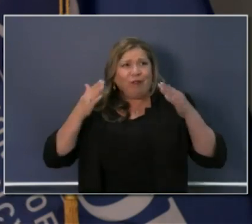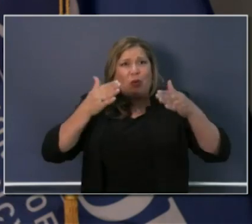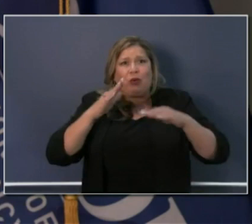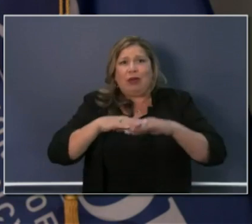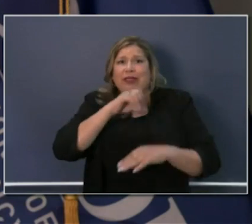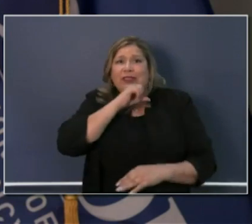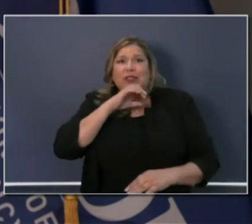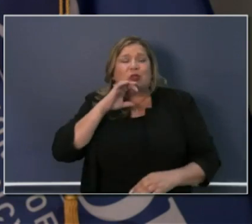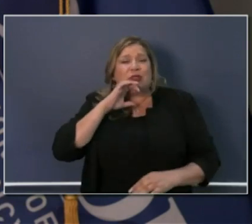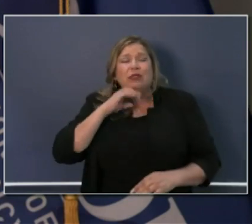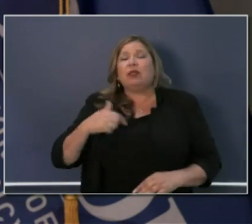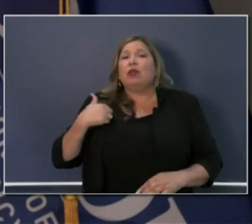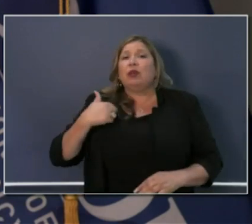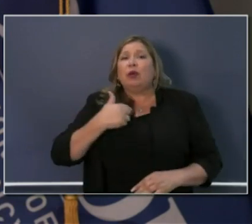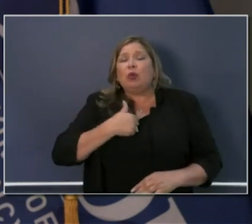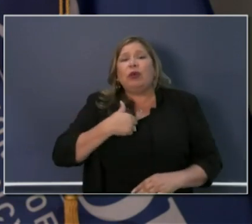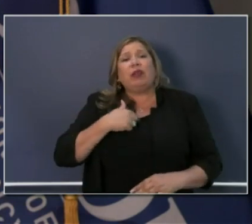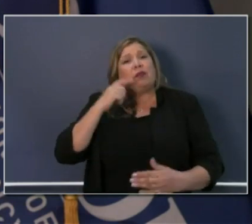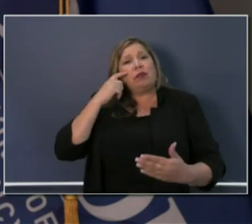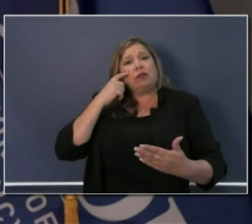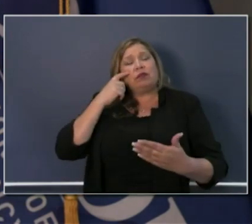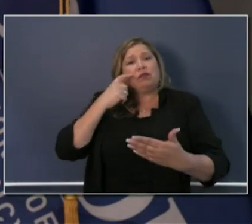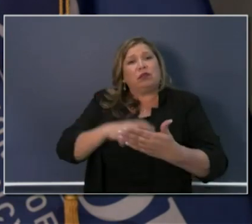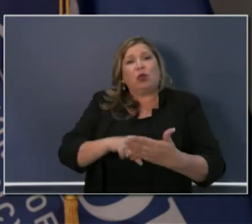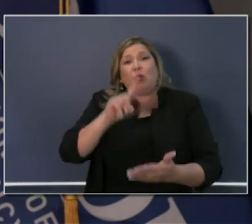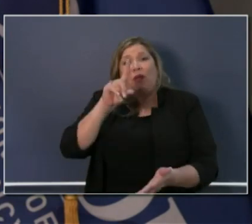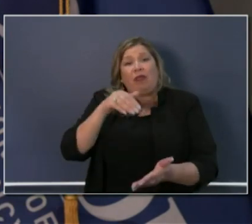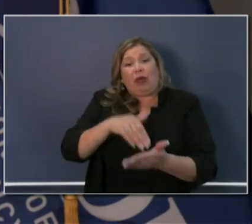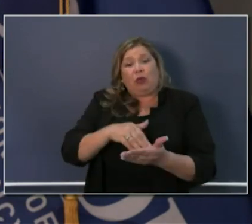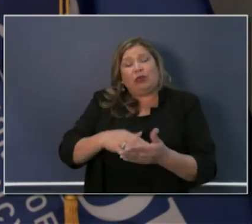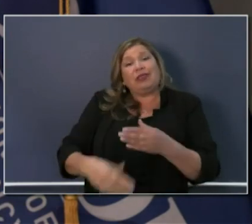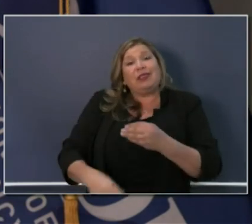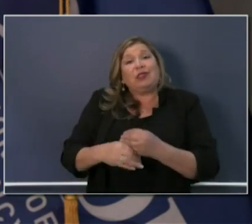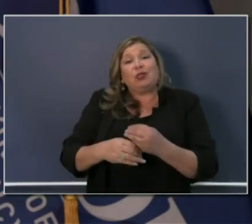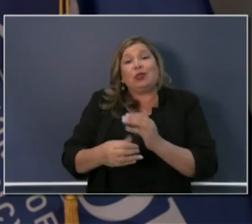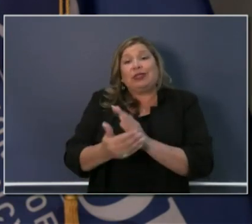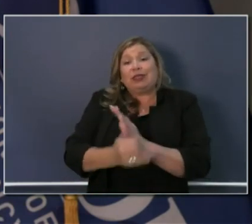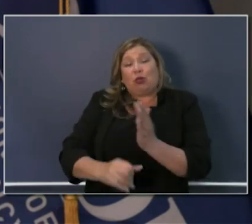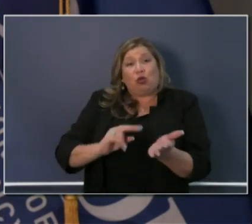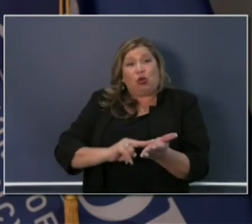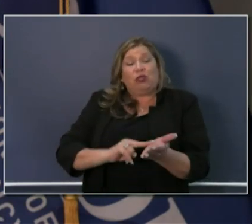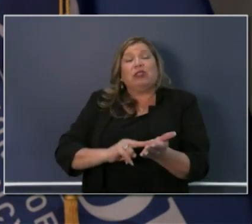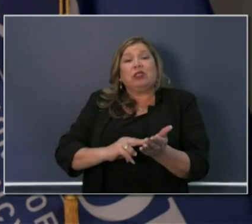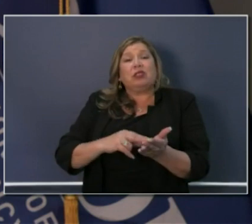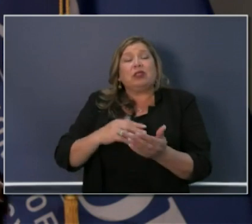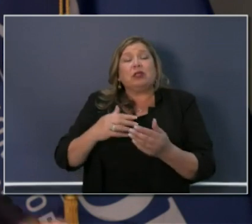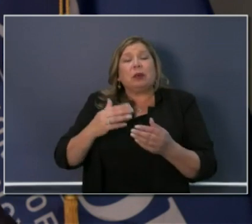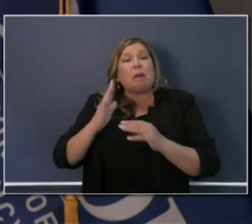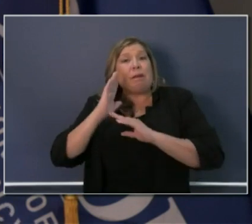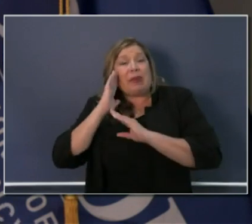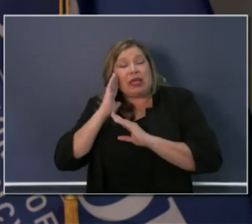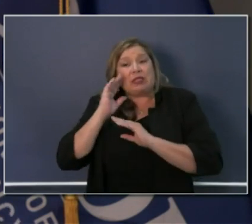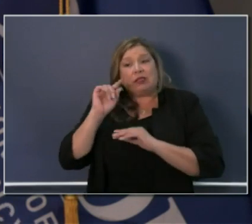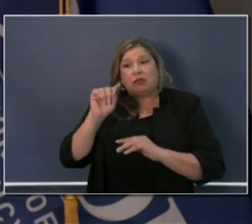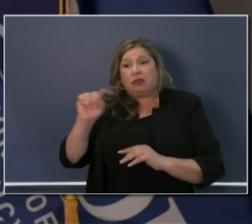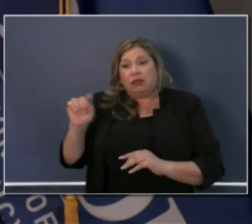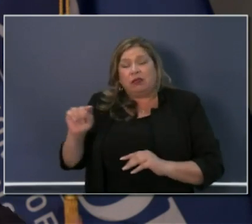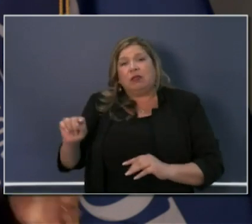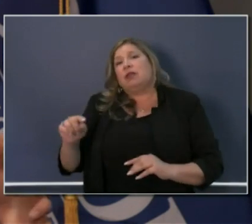identify roughly 1,000 additional skilled nursing facility beds that we will begin